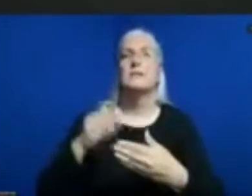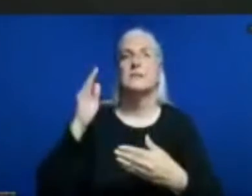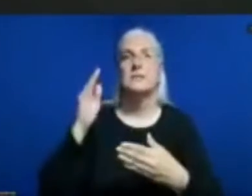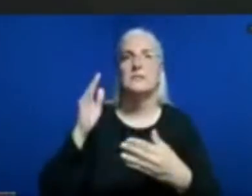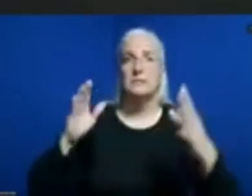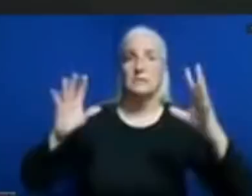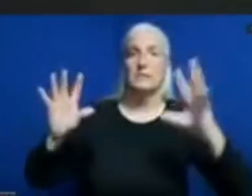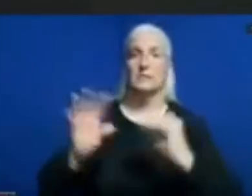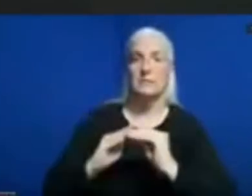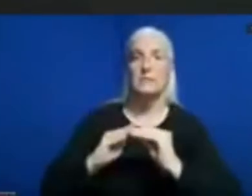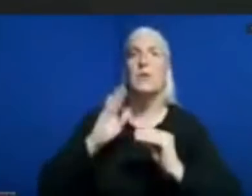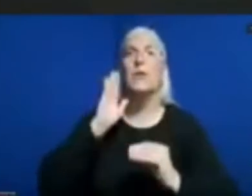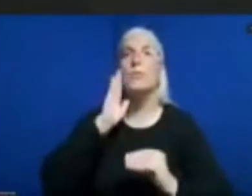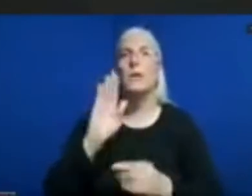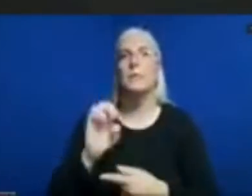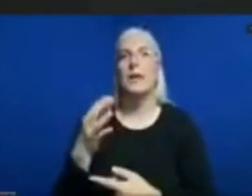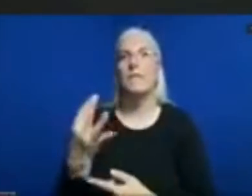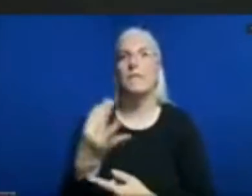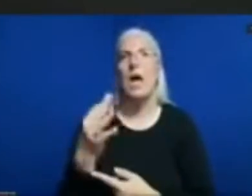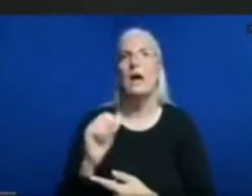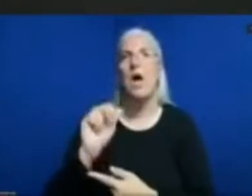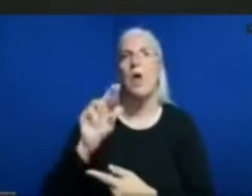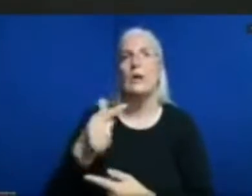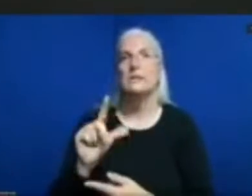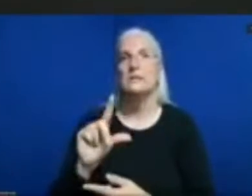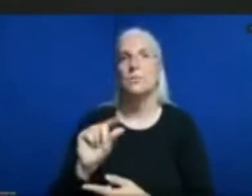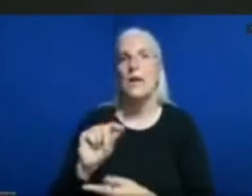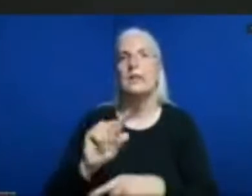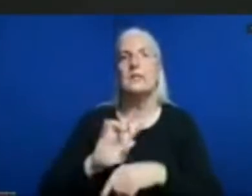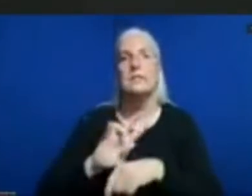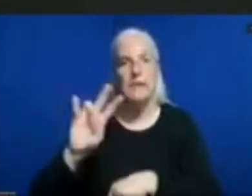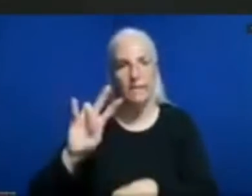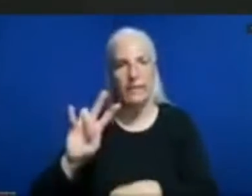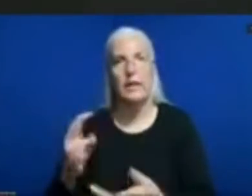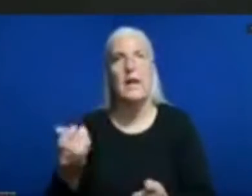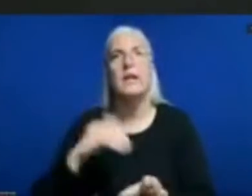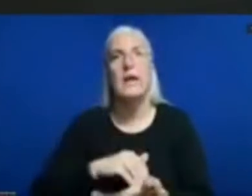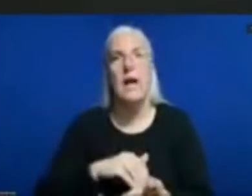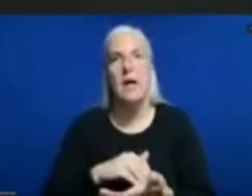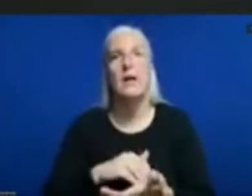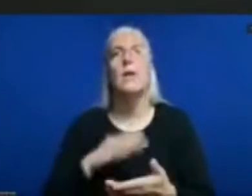7 p.m. It will be streamed live here on Facebook, Lassen Modoc's page,